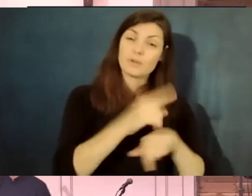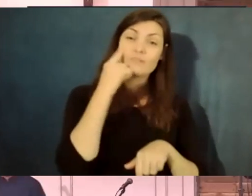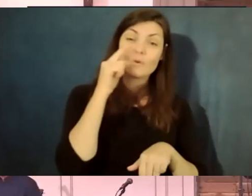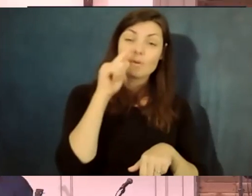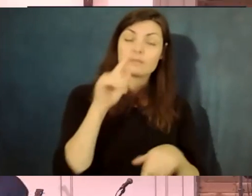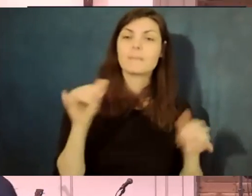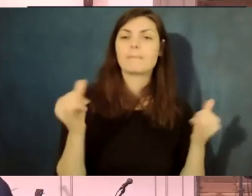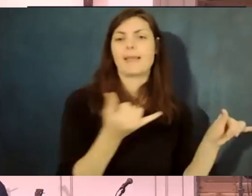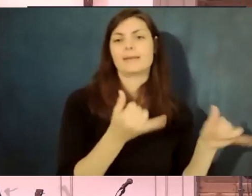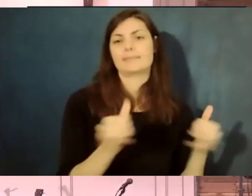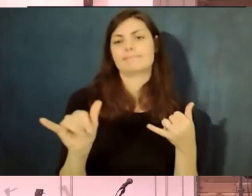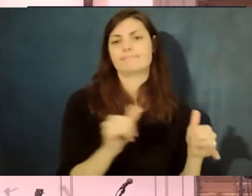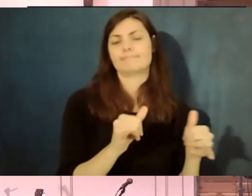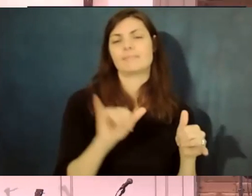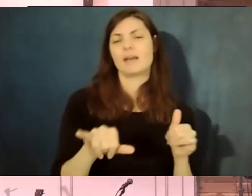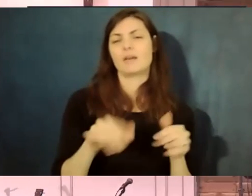Sahak means